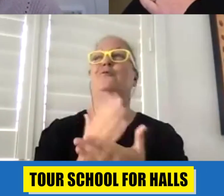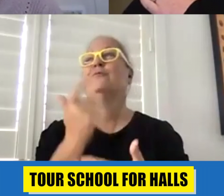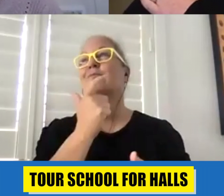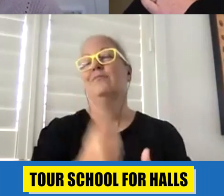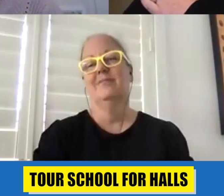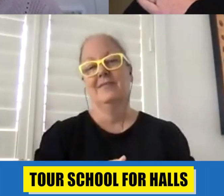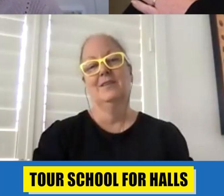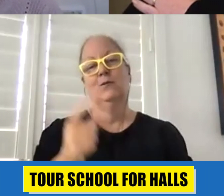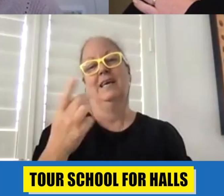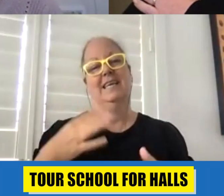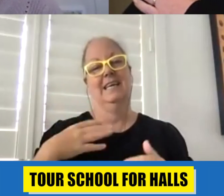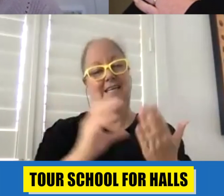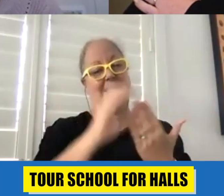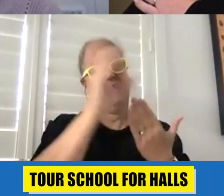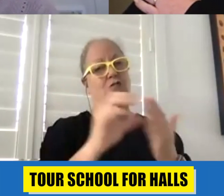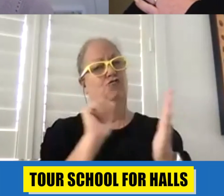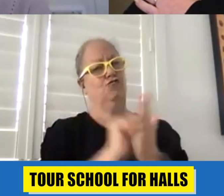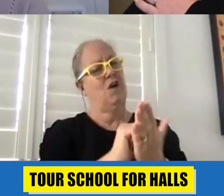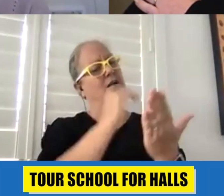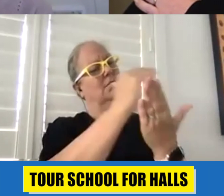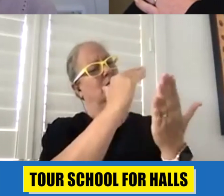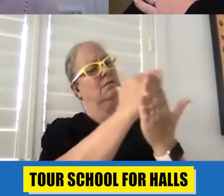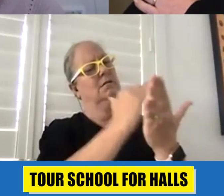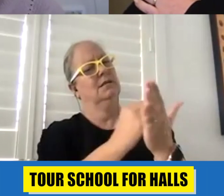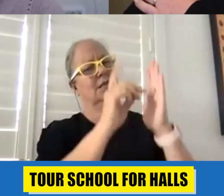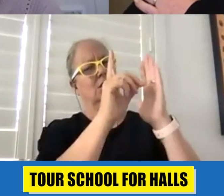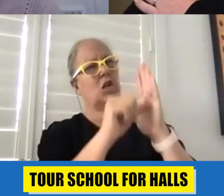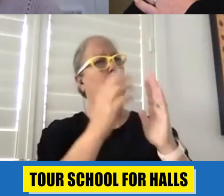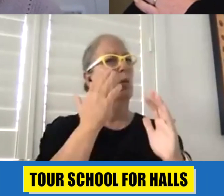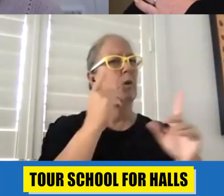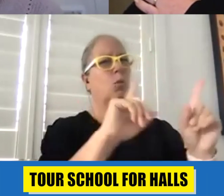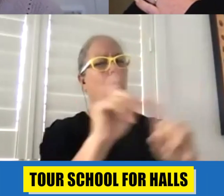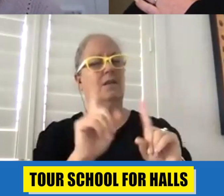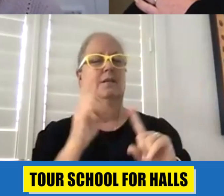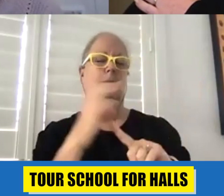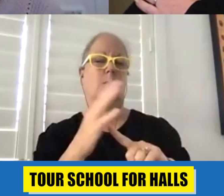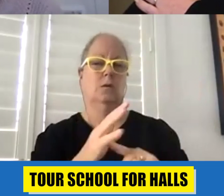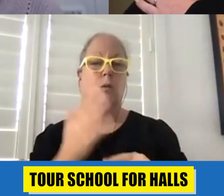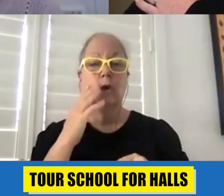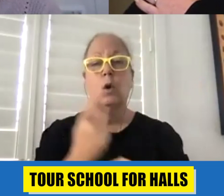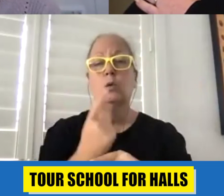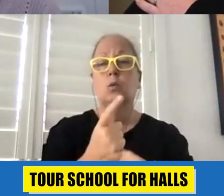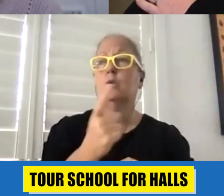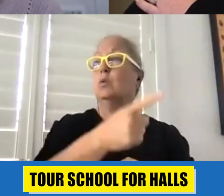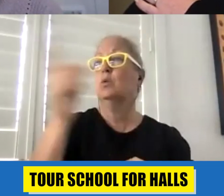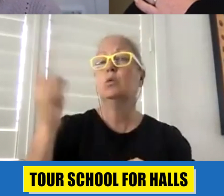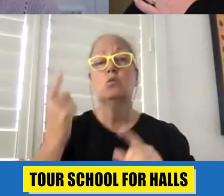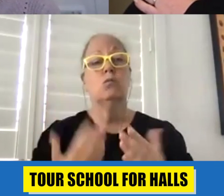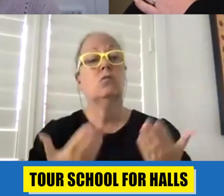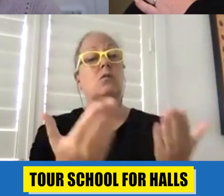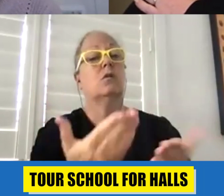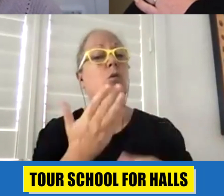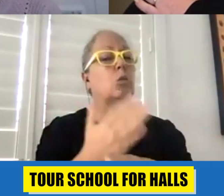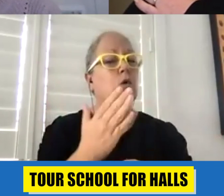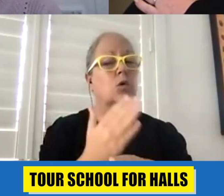the calendar coordinated in the community is really important. When I've been talking to presenters about how they program, you know,